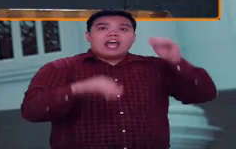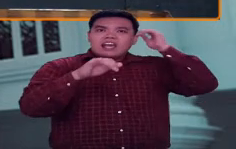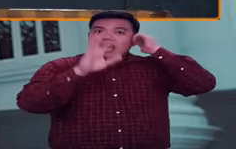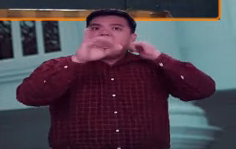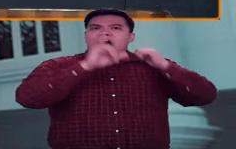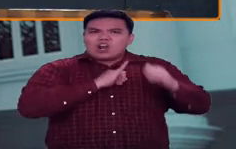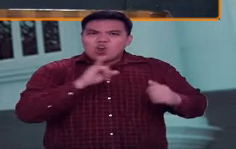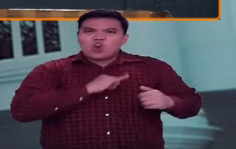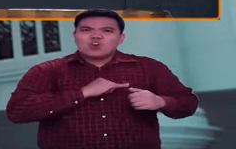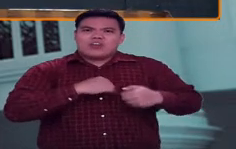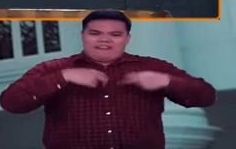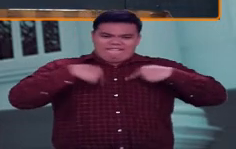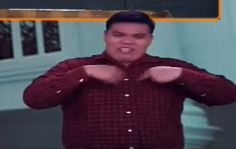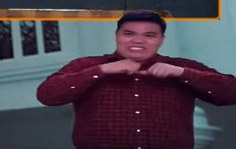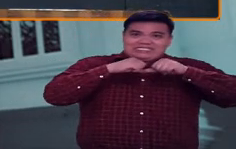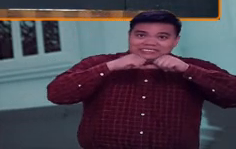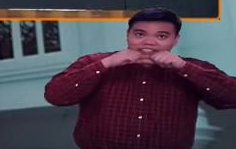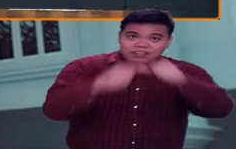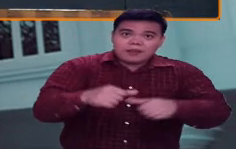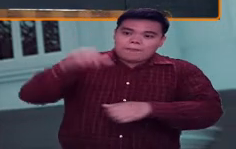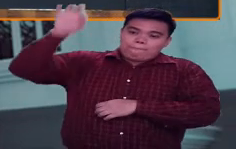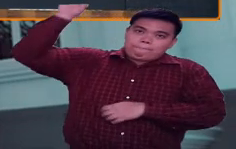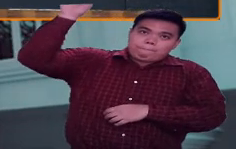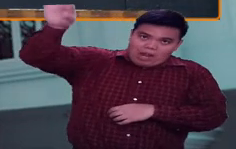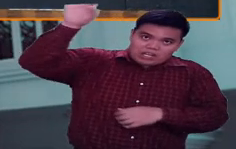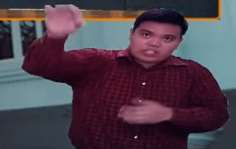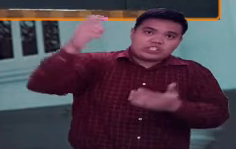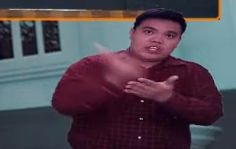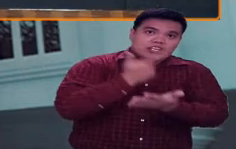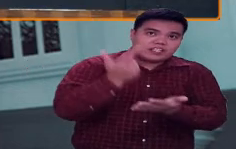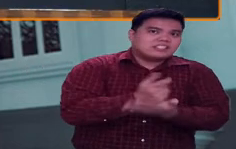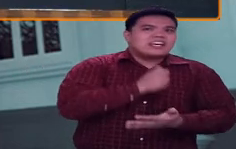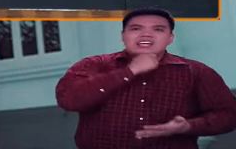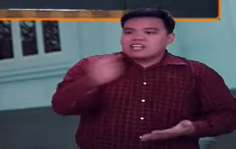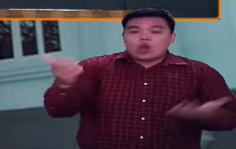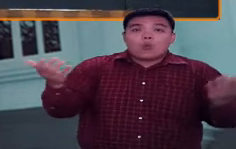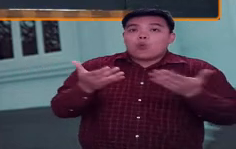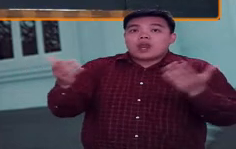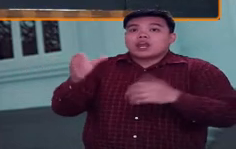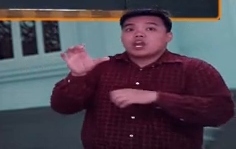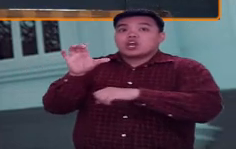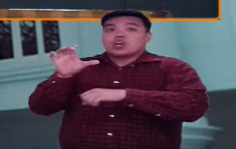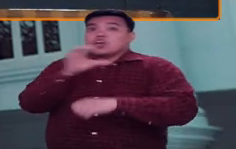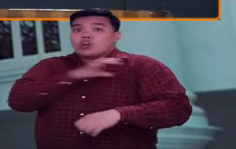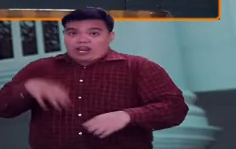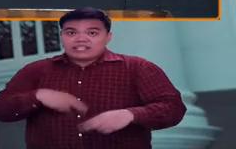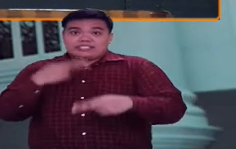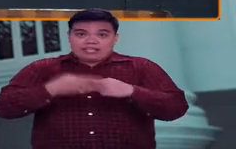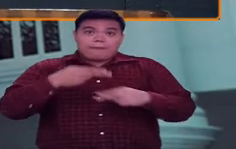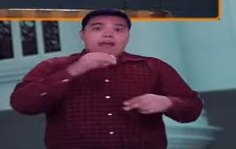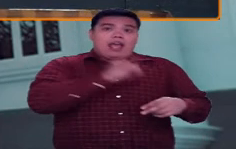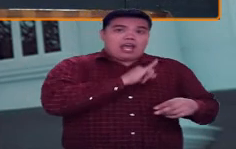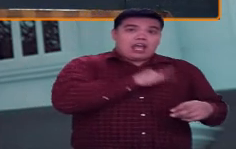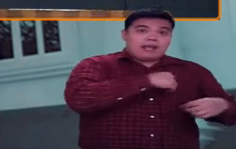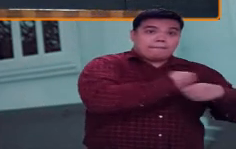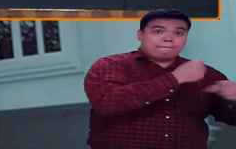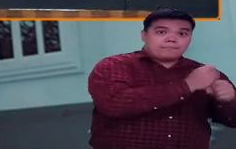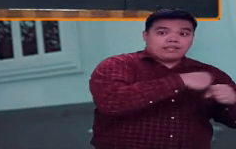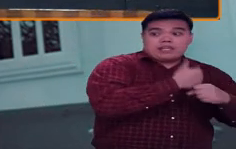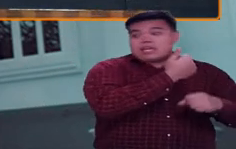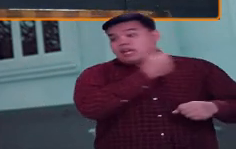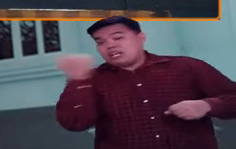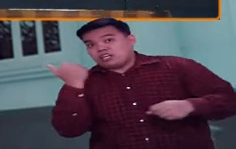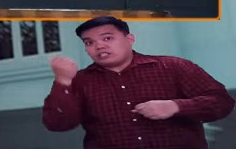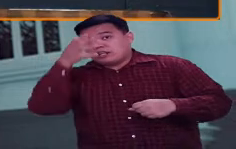Yea, so I strive to preach the gospel, not where Christ was named, lest I should build upon